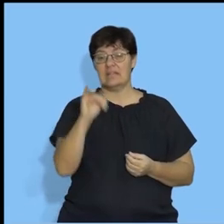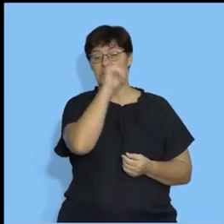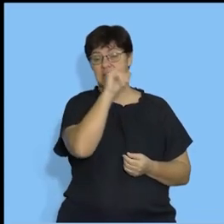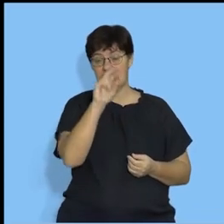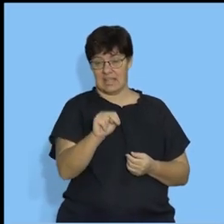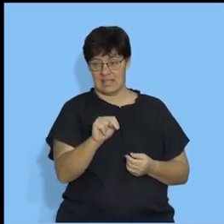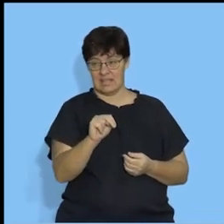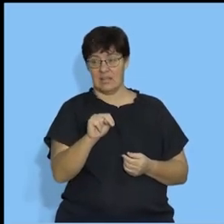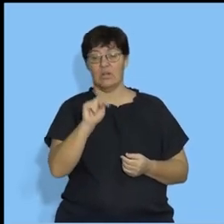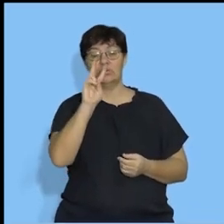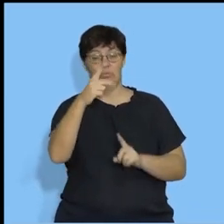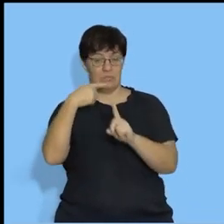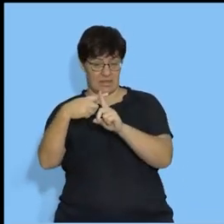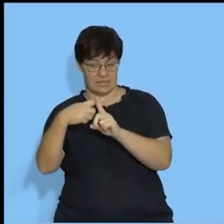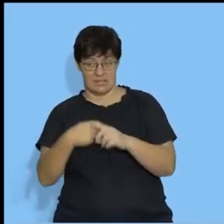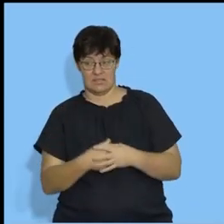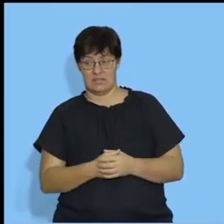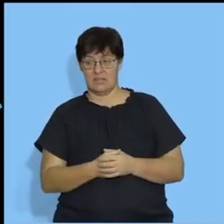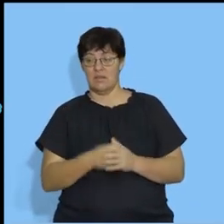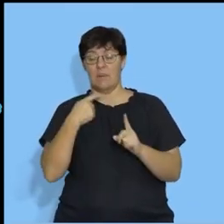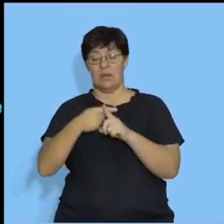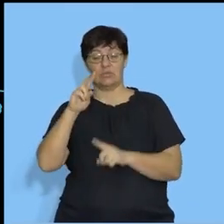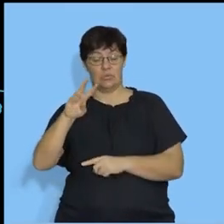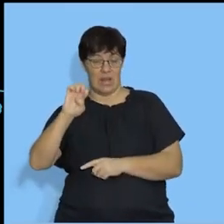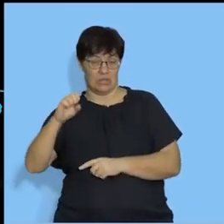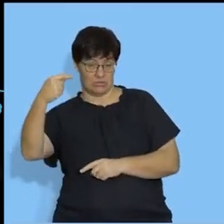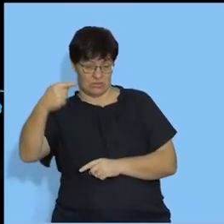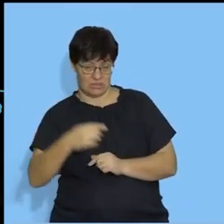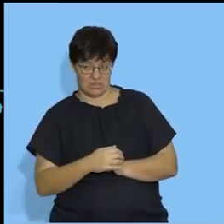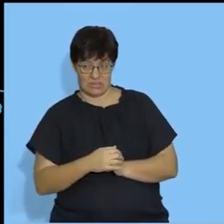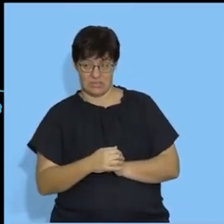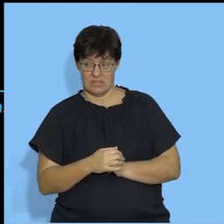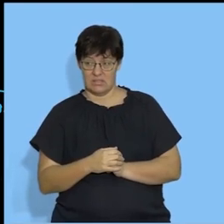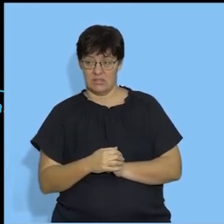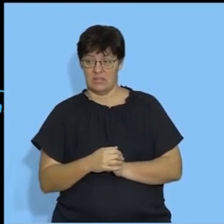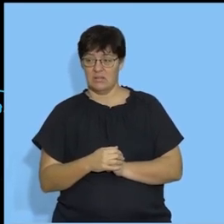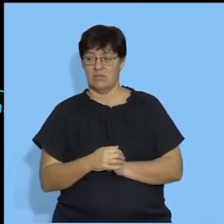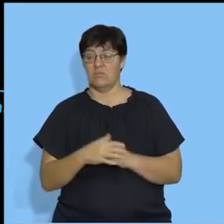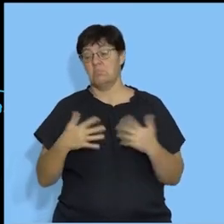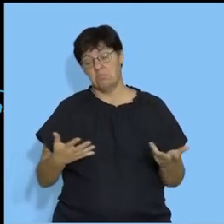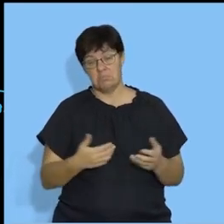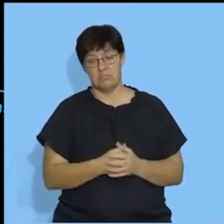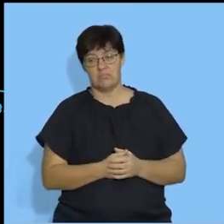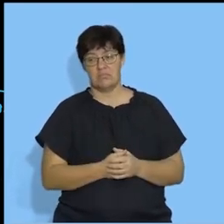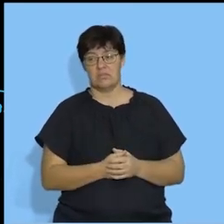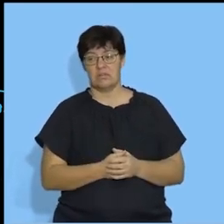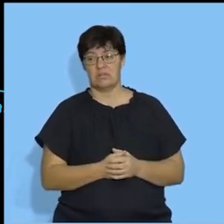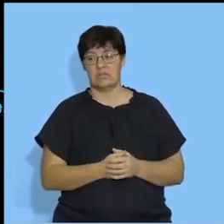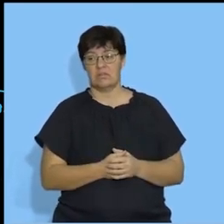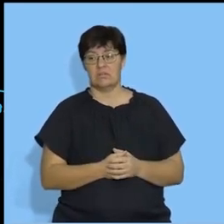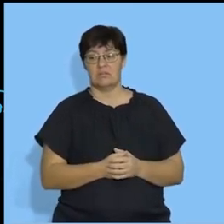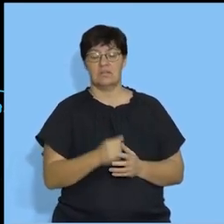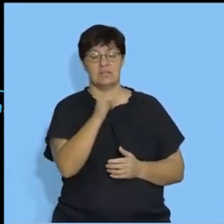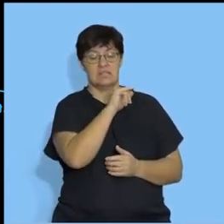plus 2 electrons to give us zinc, okay? Or from right to left, we can show